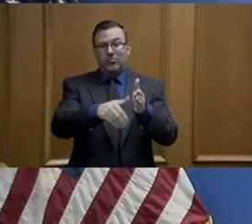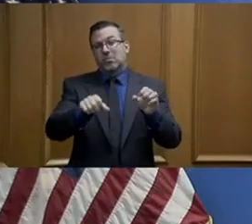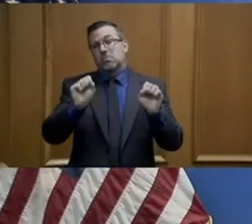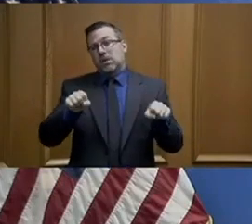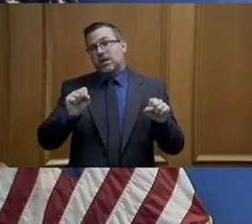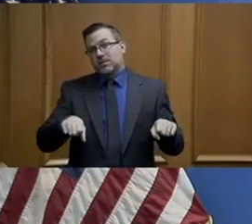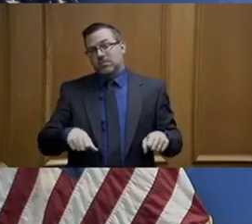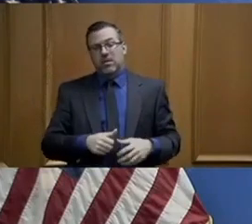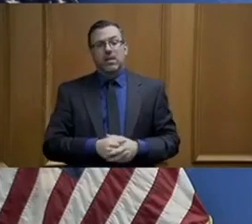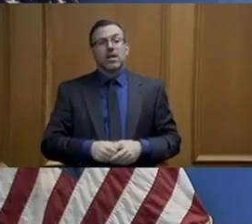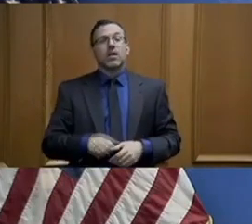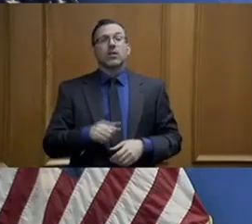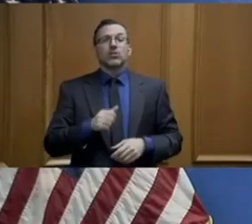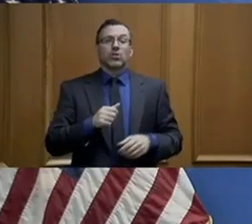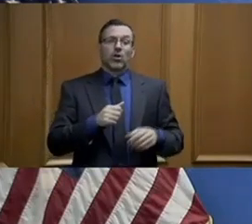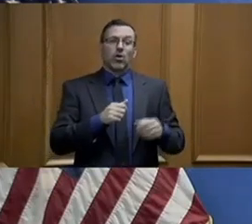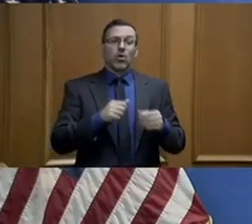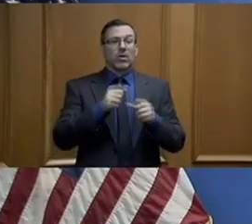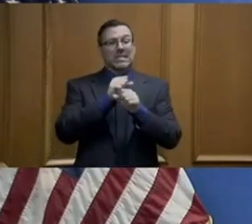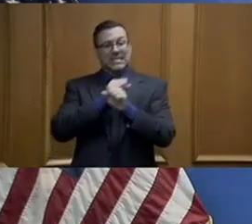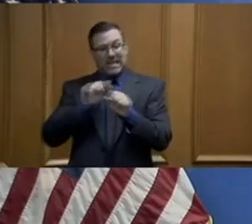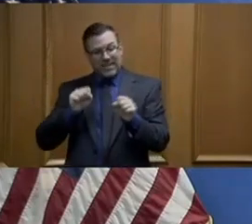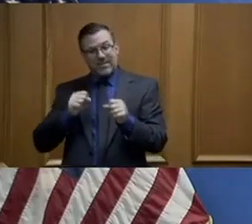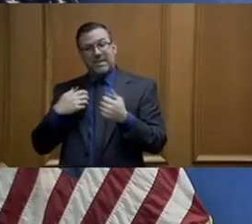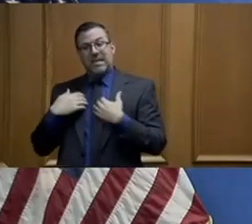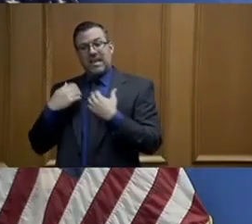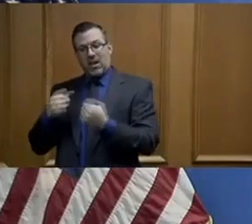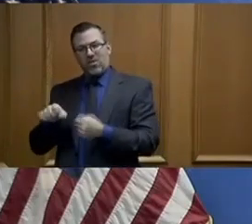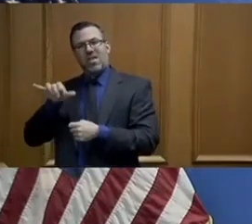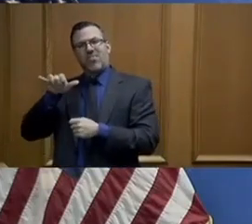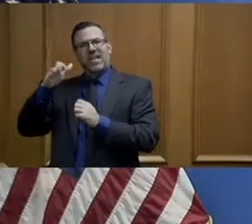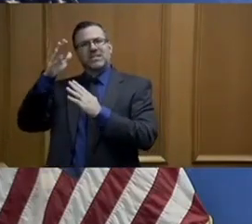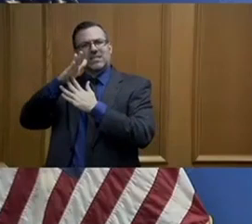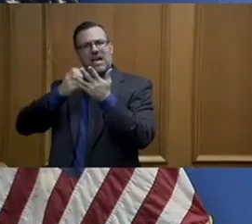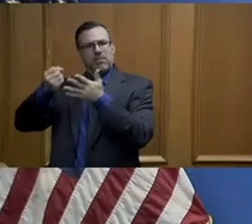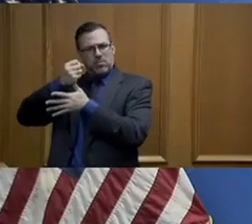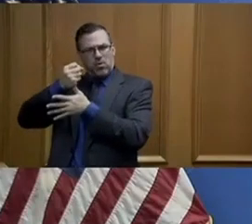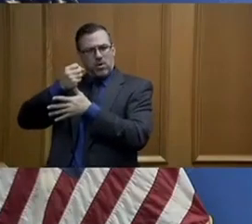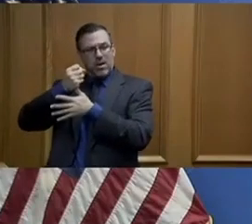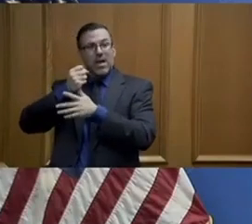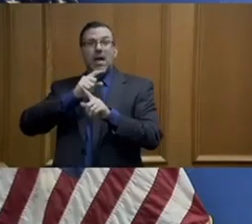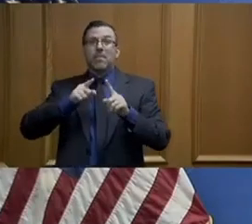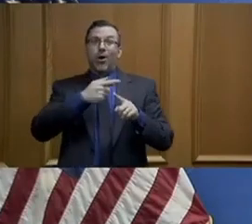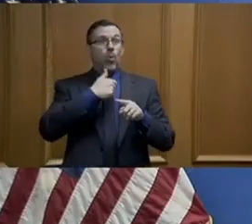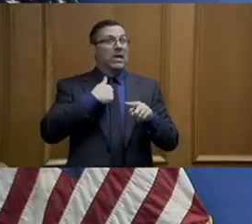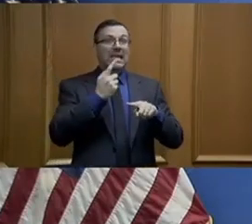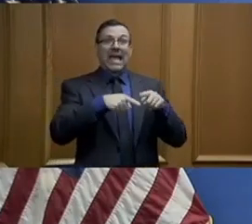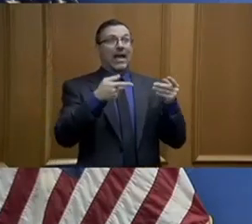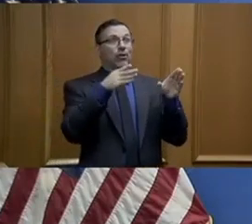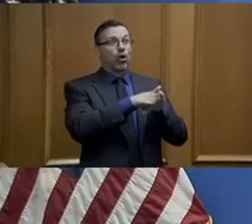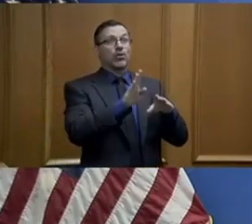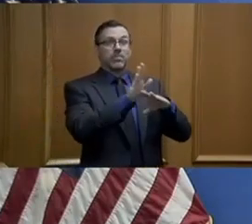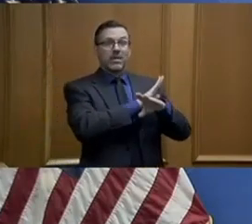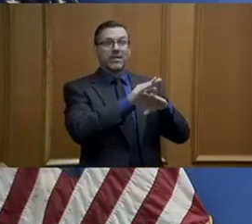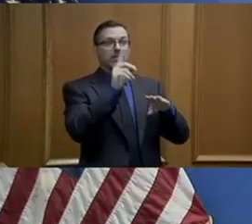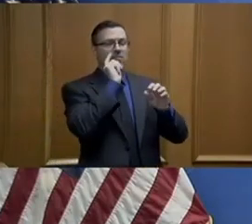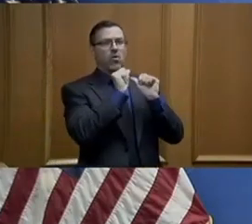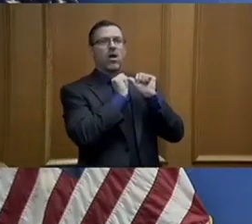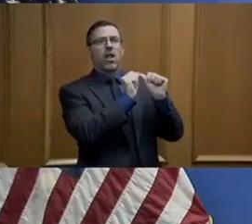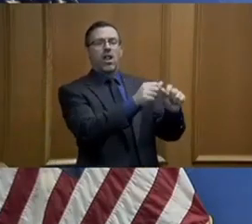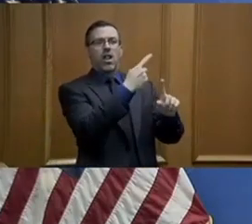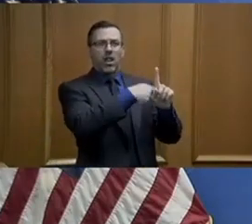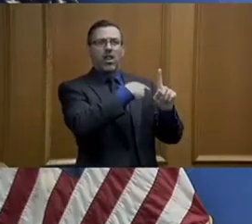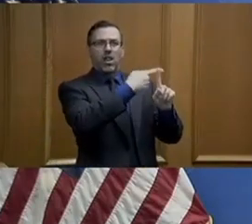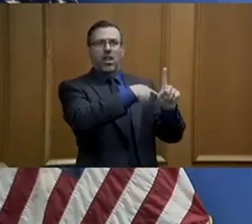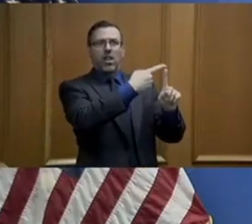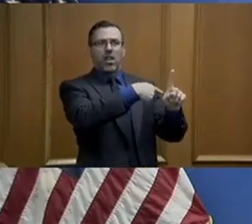that safety and health is most important, but that our economy can't stay shut down for months on end, that creates a balance that we've